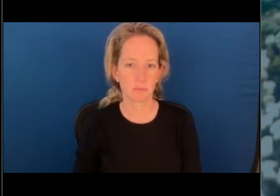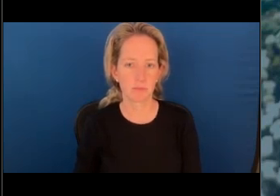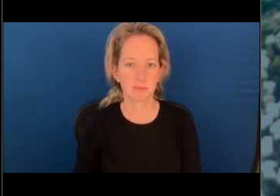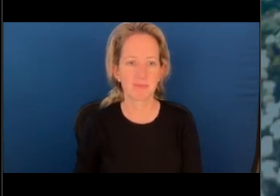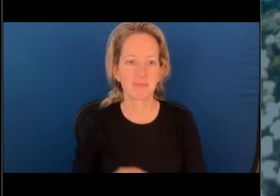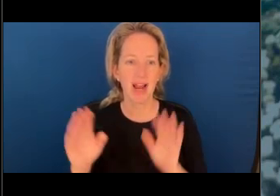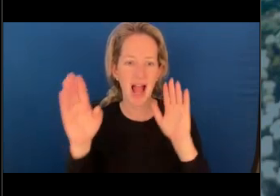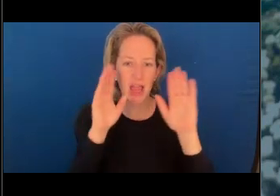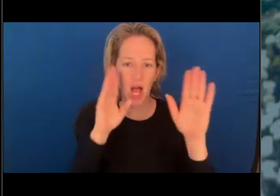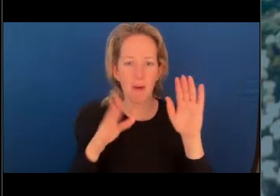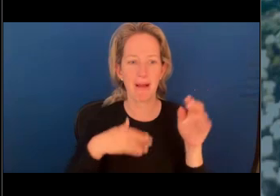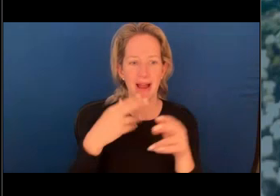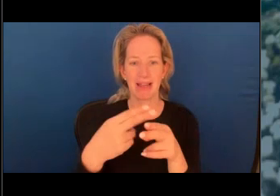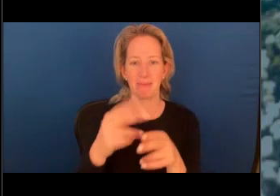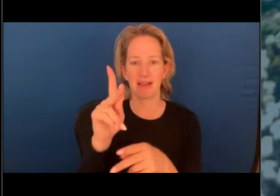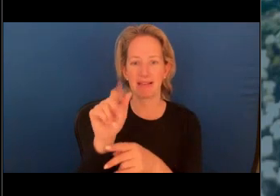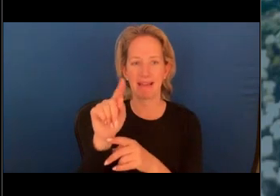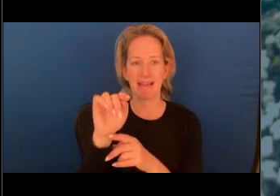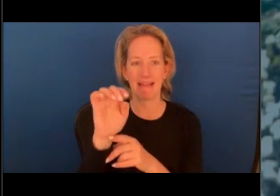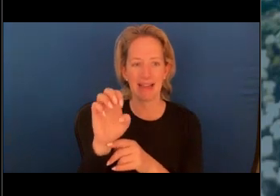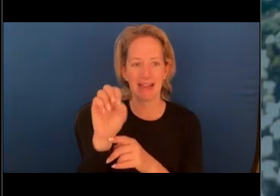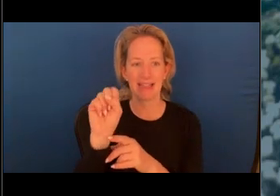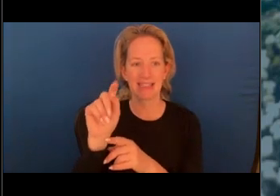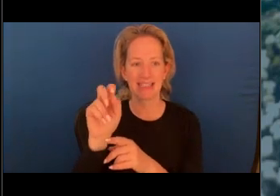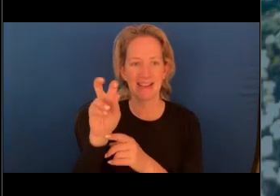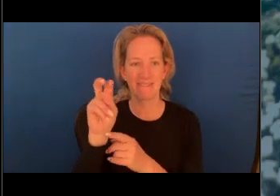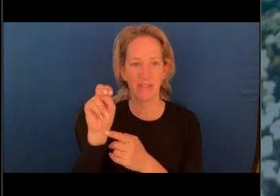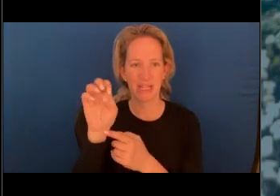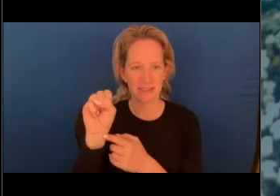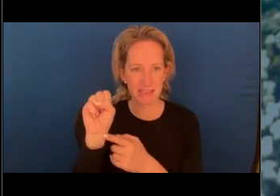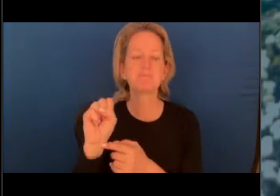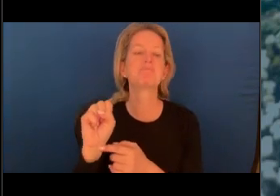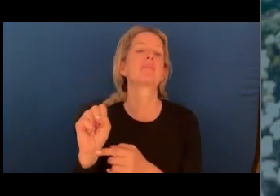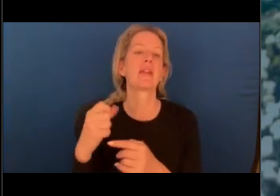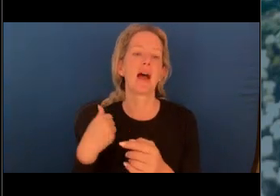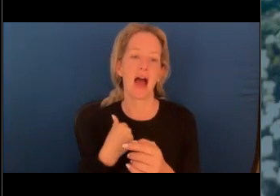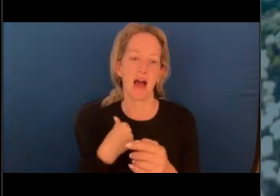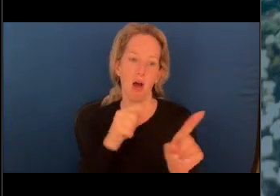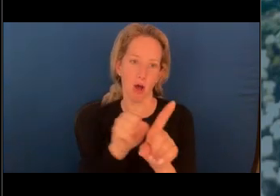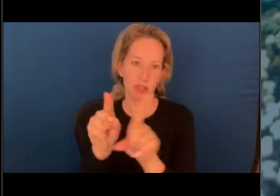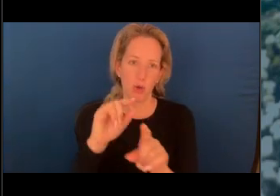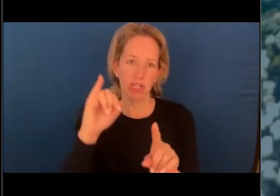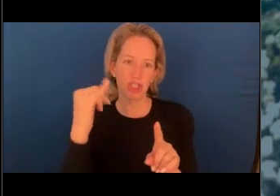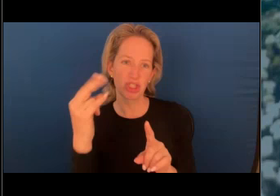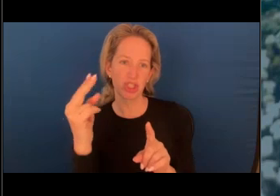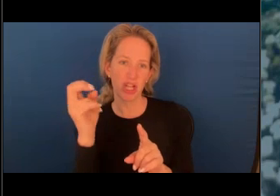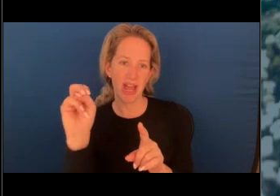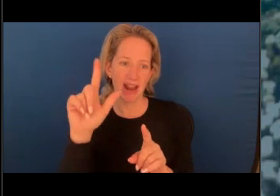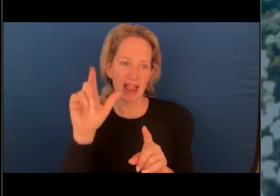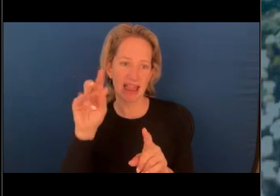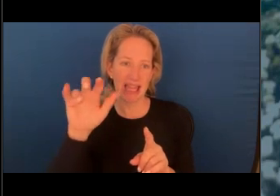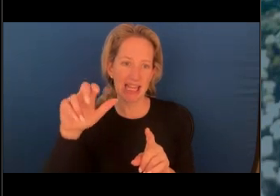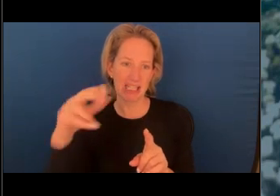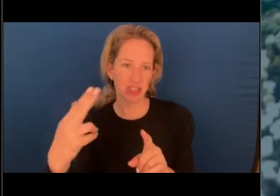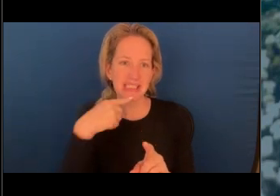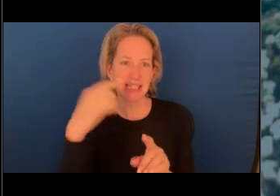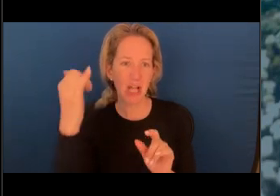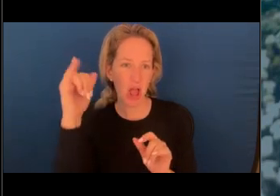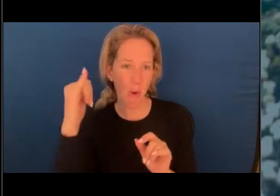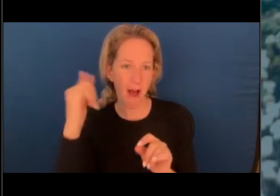Hi, my name is Katie Stevens. I'm speaking on behalf of Jen Lynch, who sends her aloha from